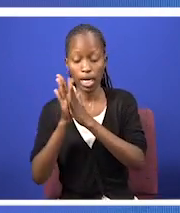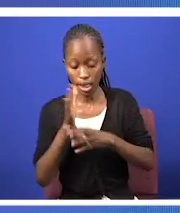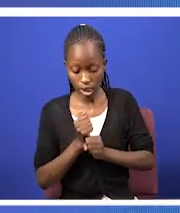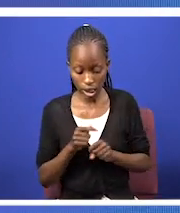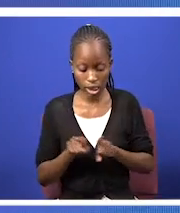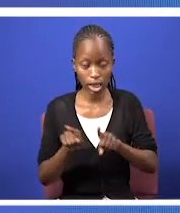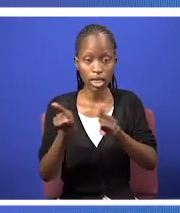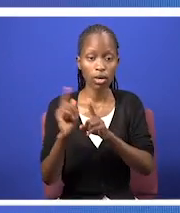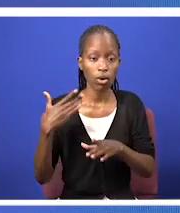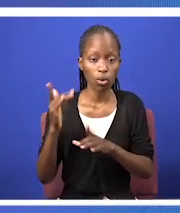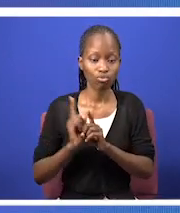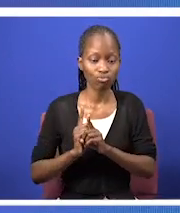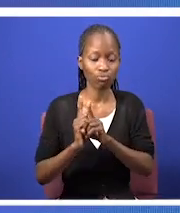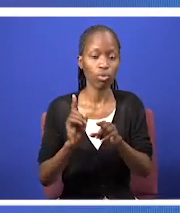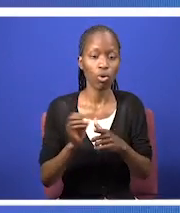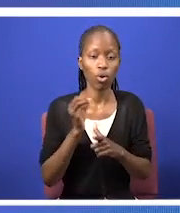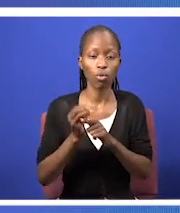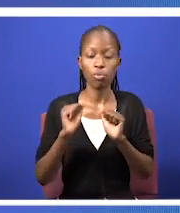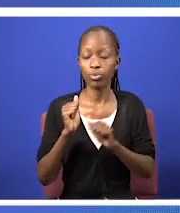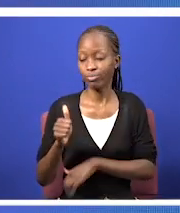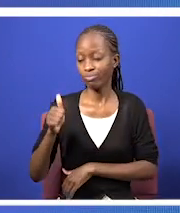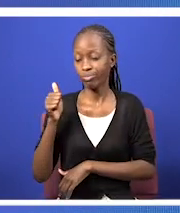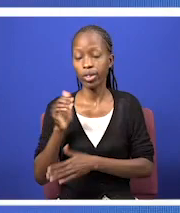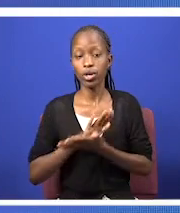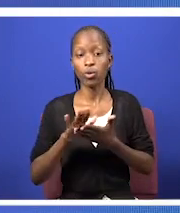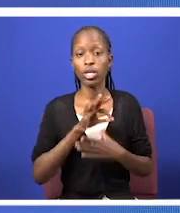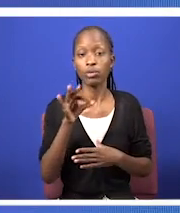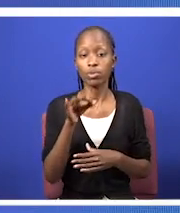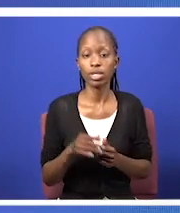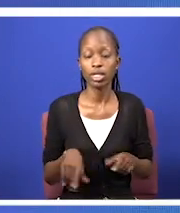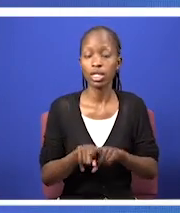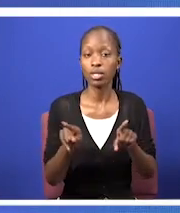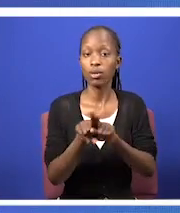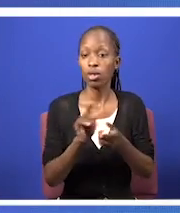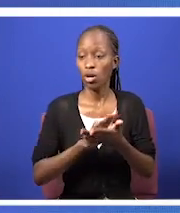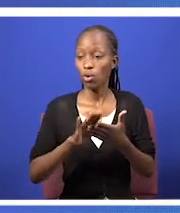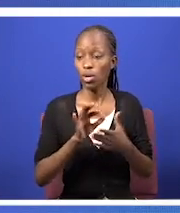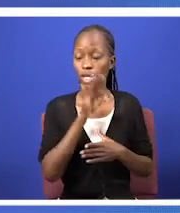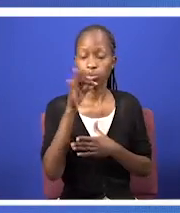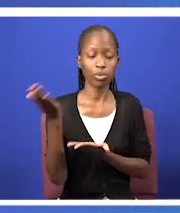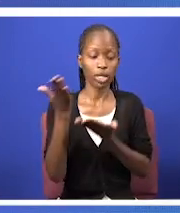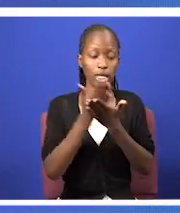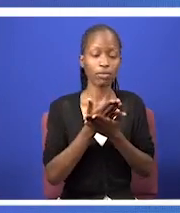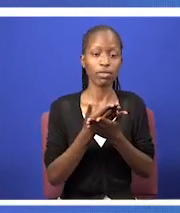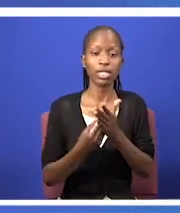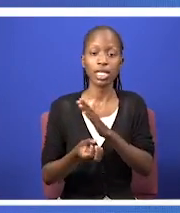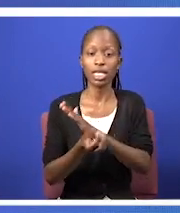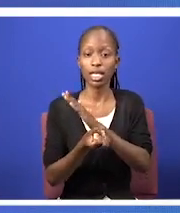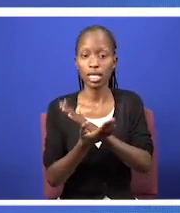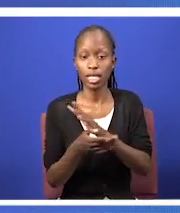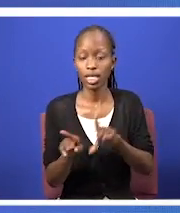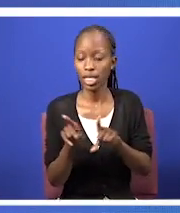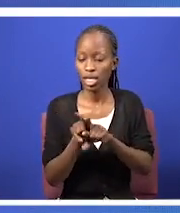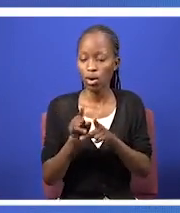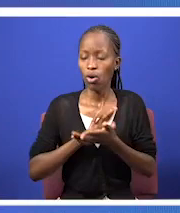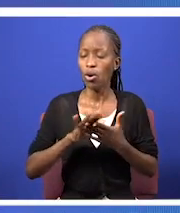and trusted and walked with, or he can be resisted. But the Holy Spirit also gives direction. He has thoughts. He